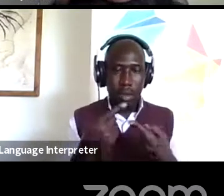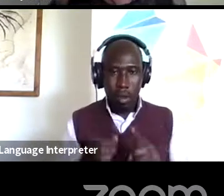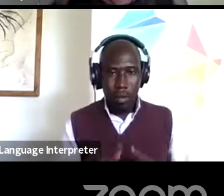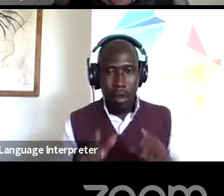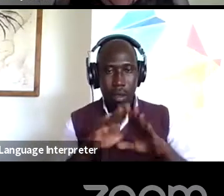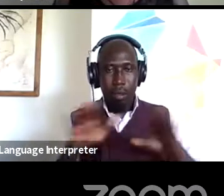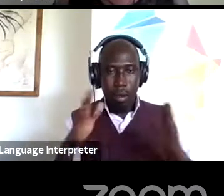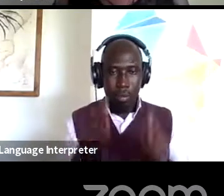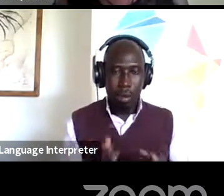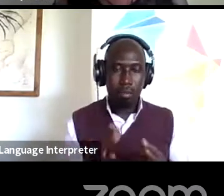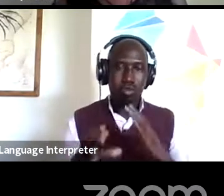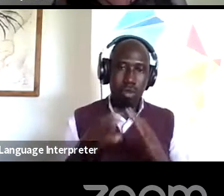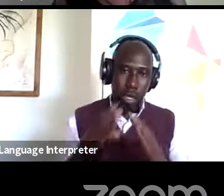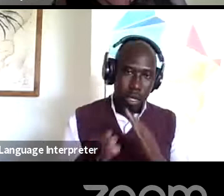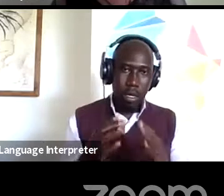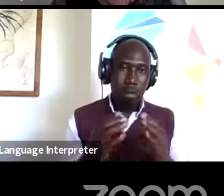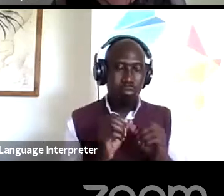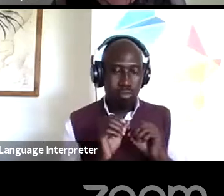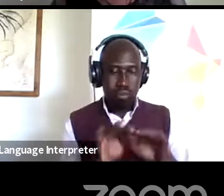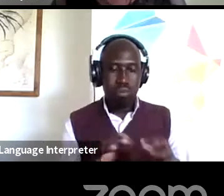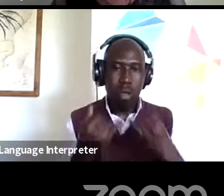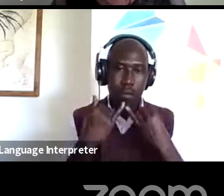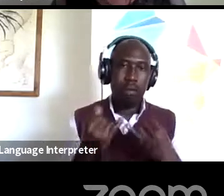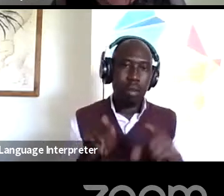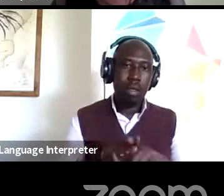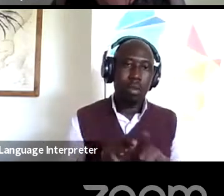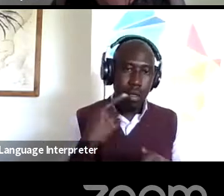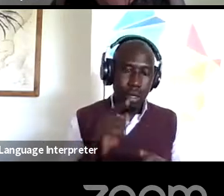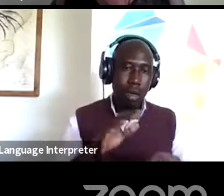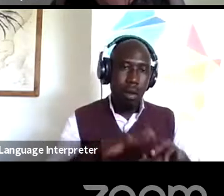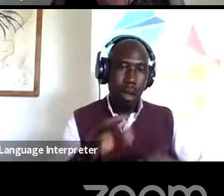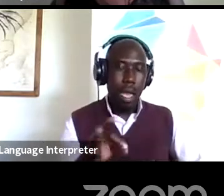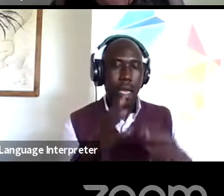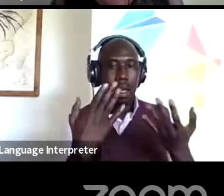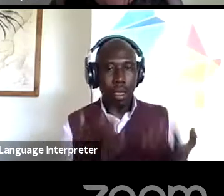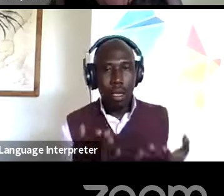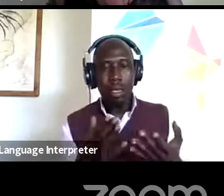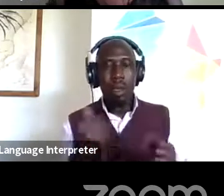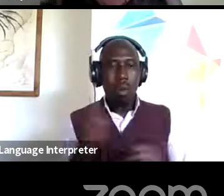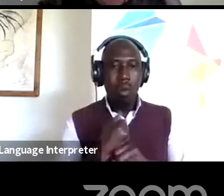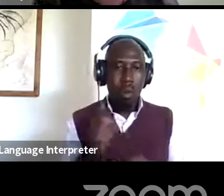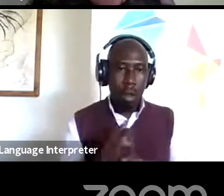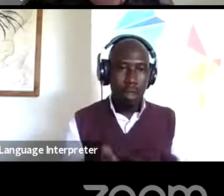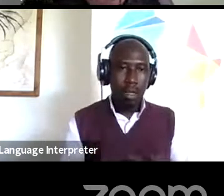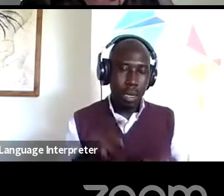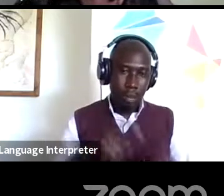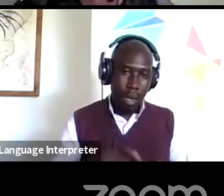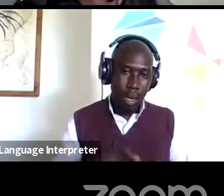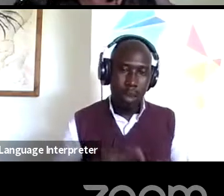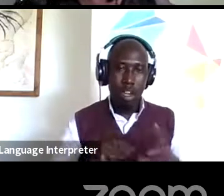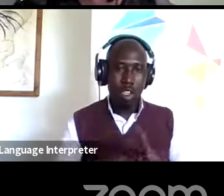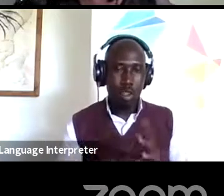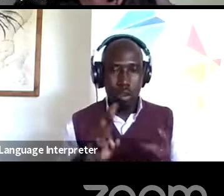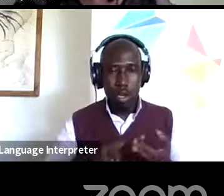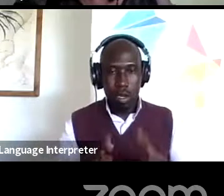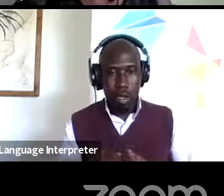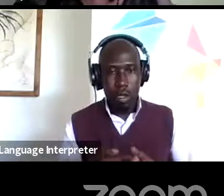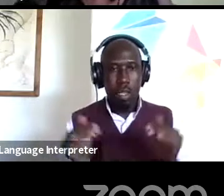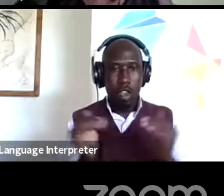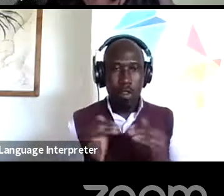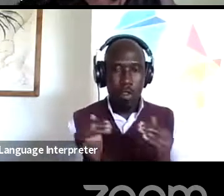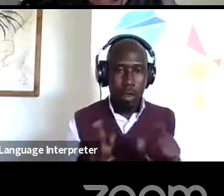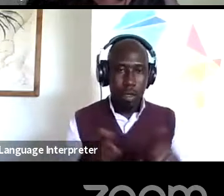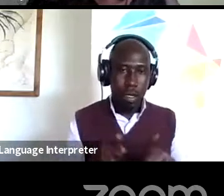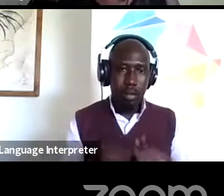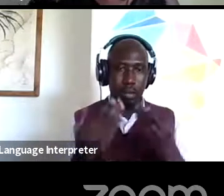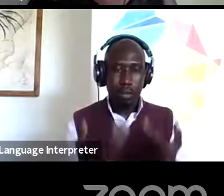and disseminate news. We have also seen online movements during this time, and of course, issues relating to e-commerce and